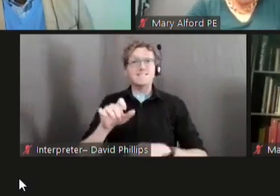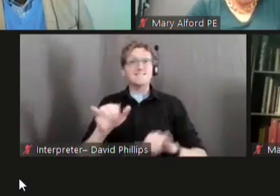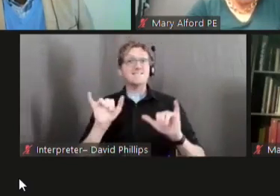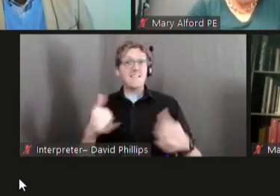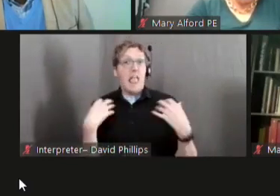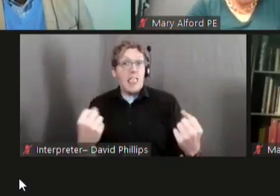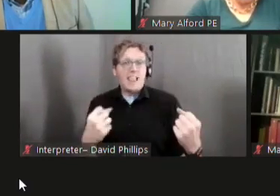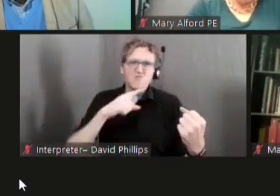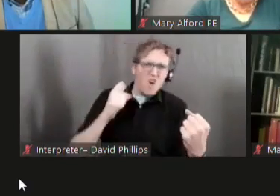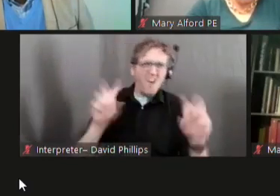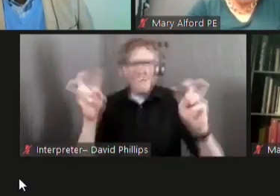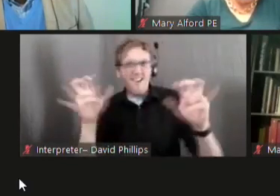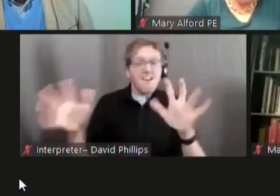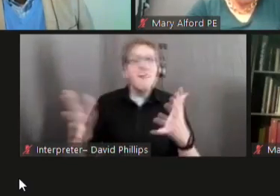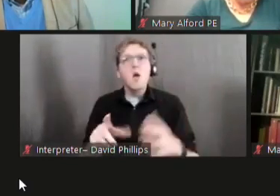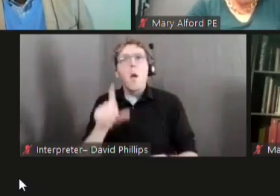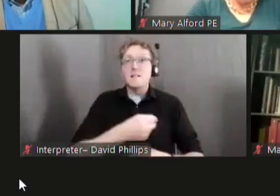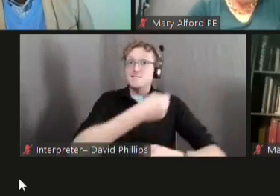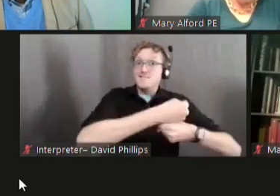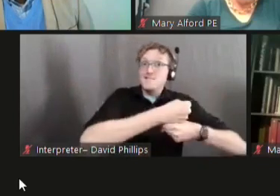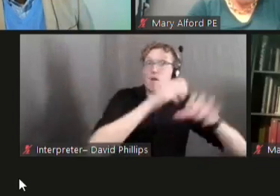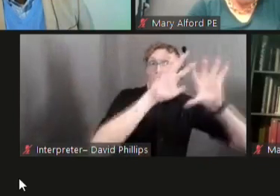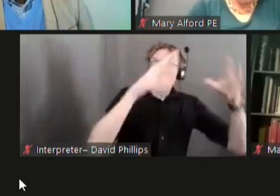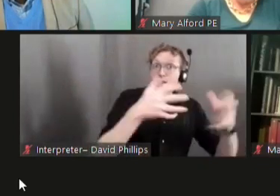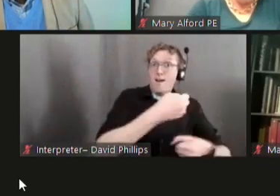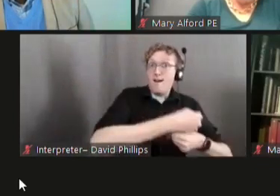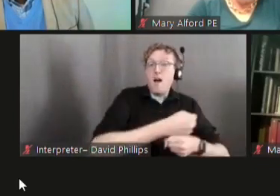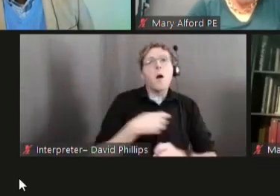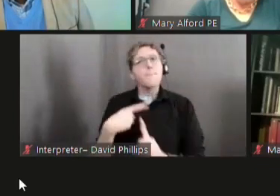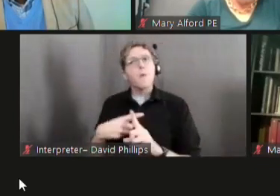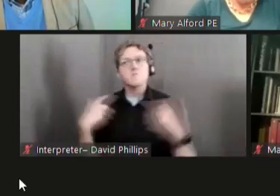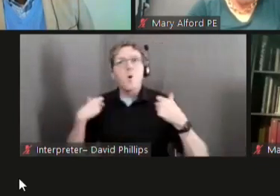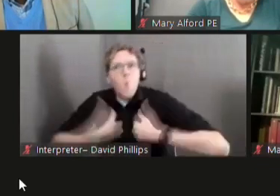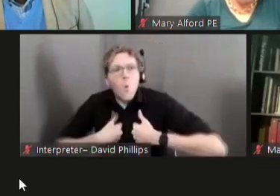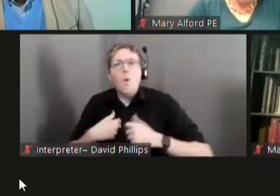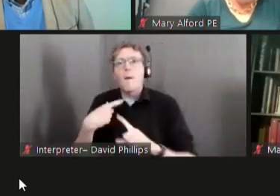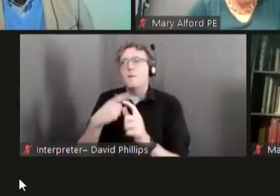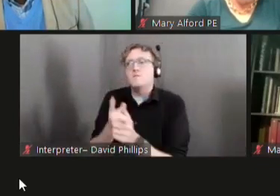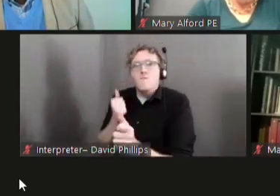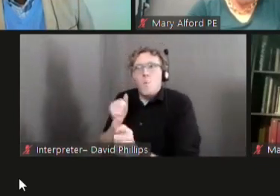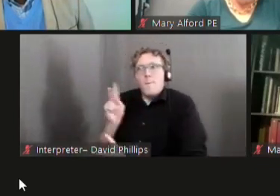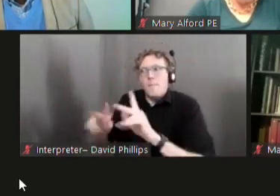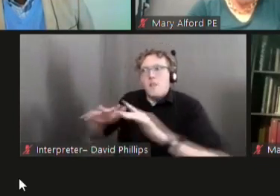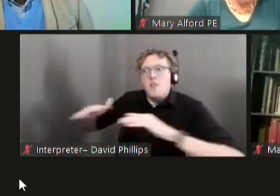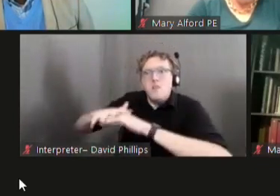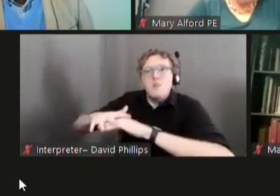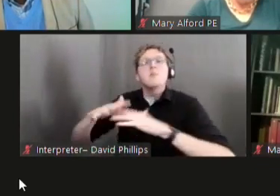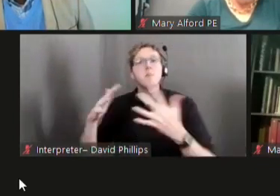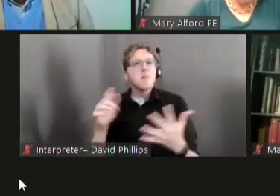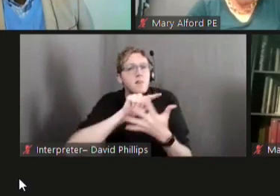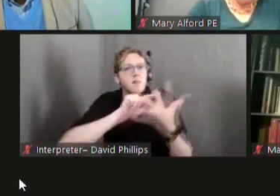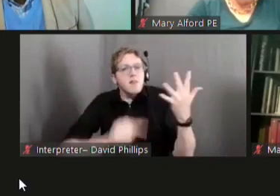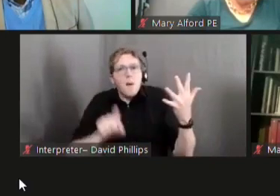but you also need to have a raincoat and avoid exposures to large numbers of people. Look, our children need to